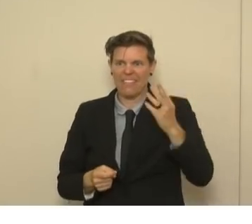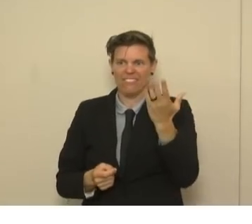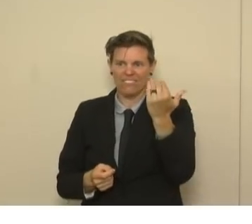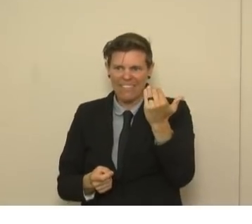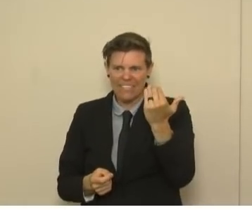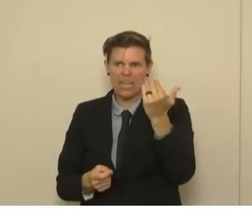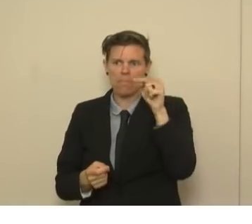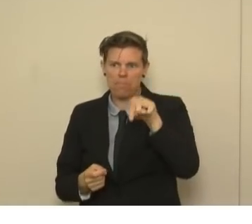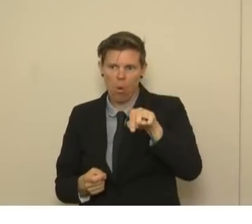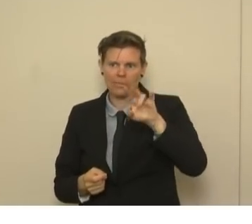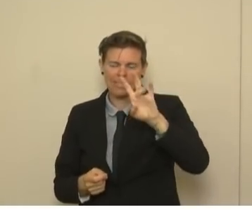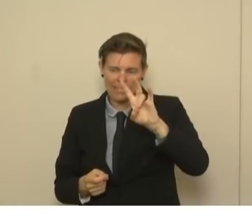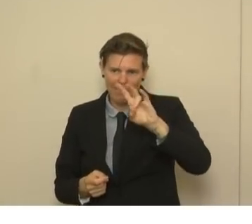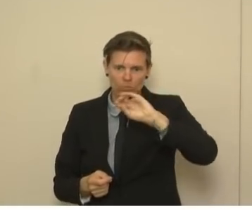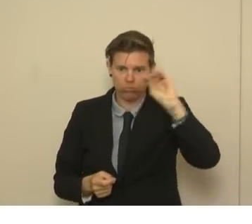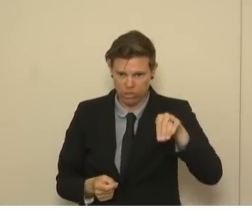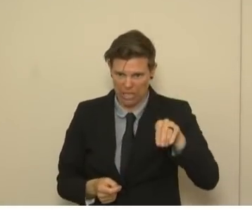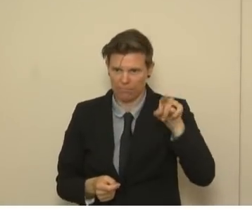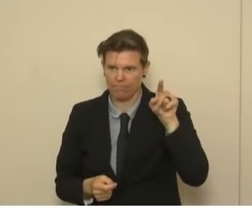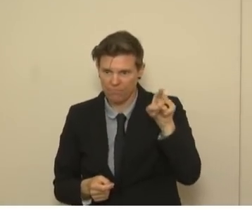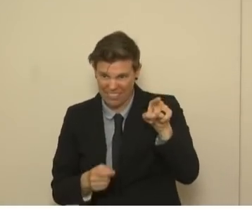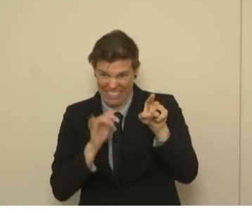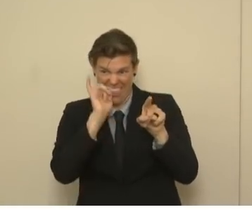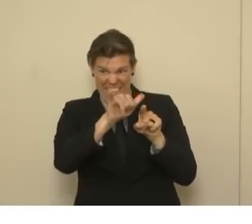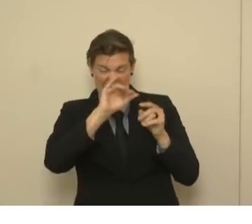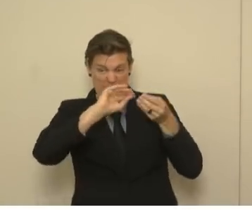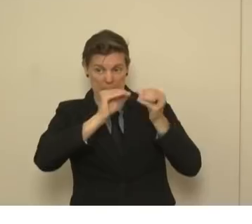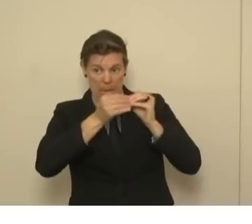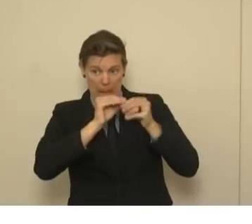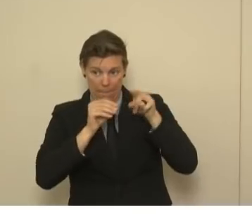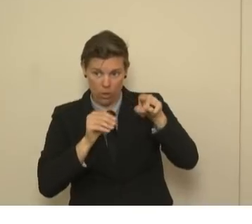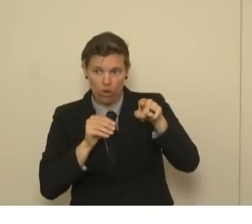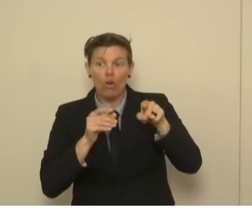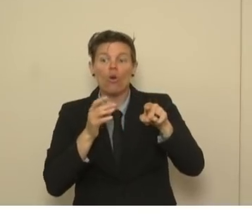15.7% now of folks under 20